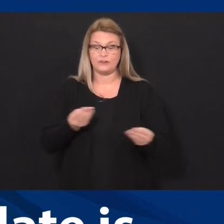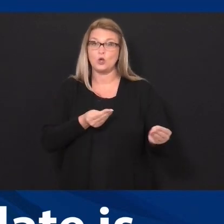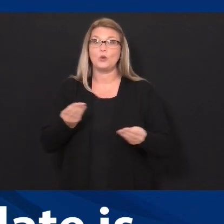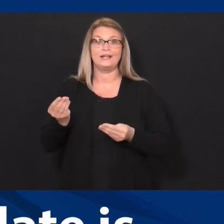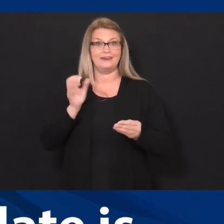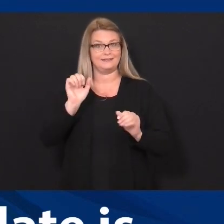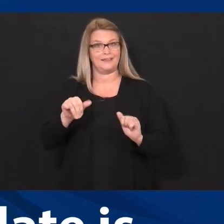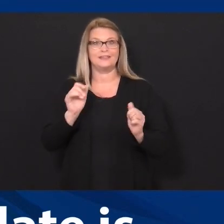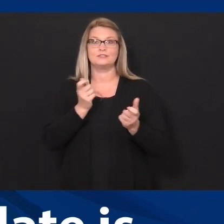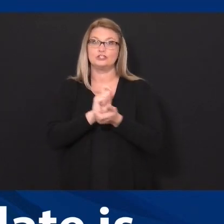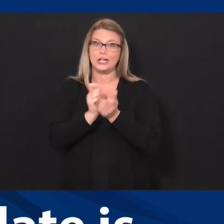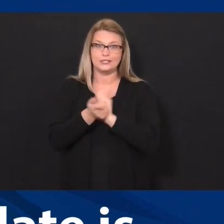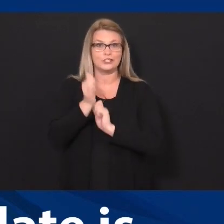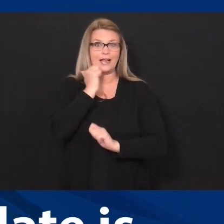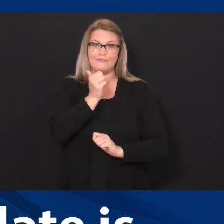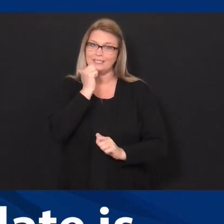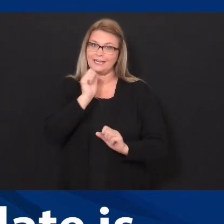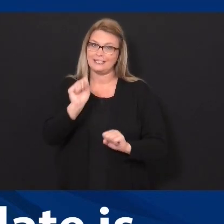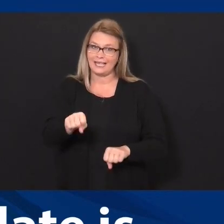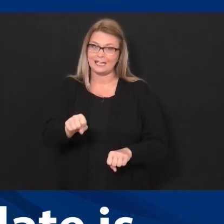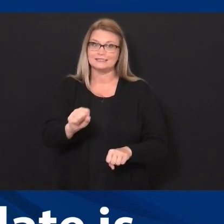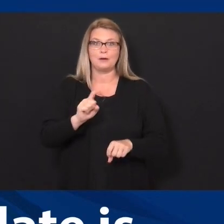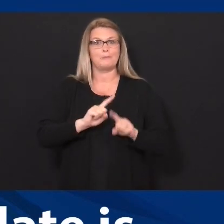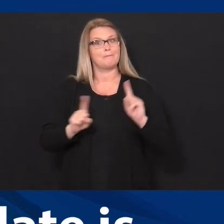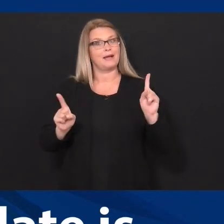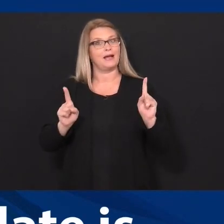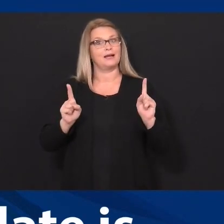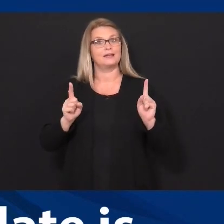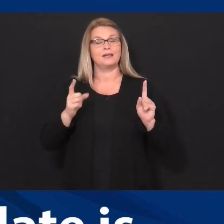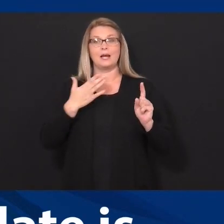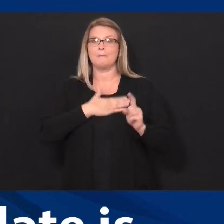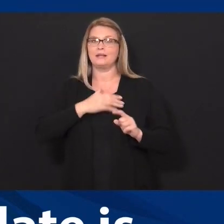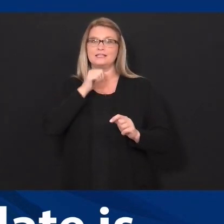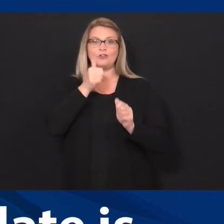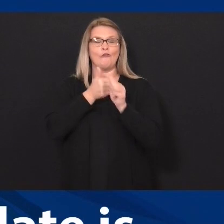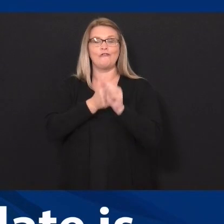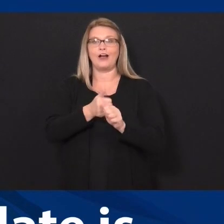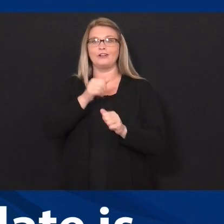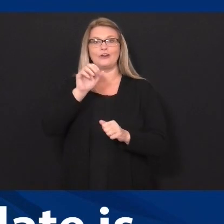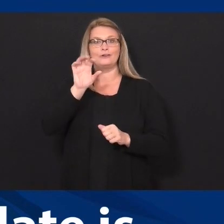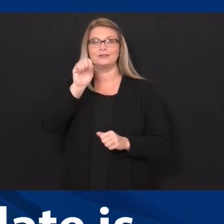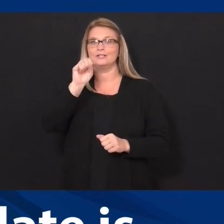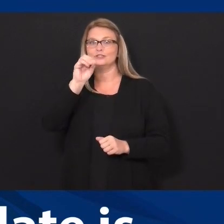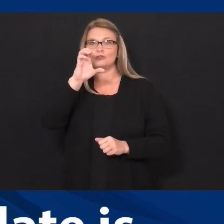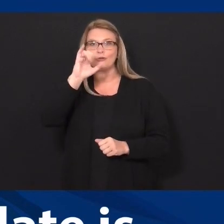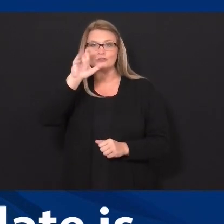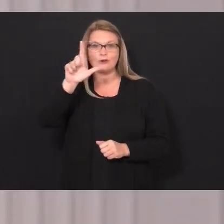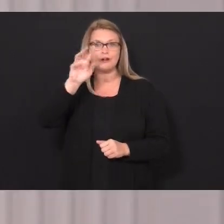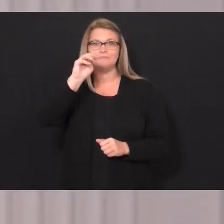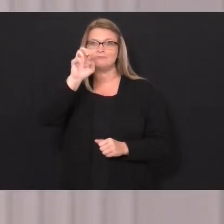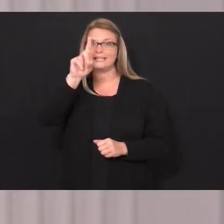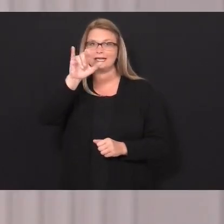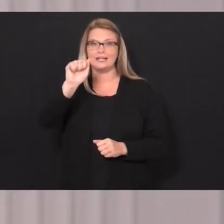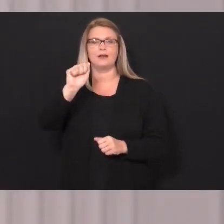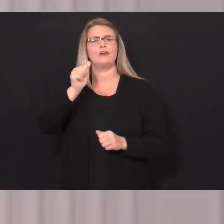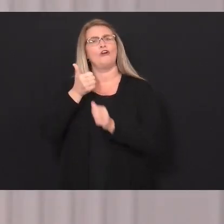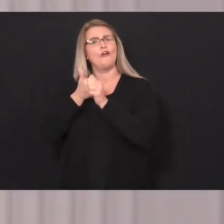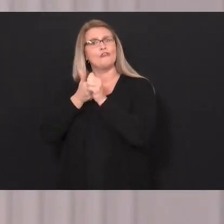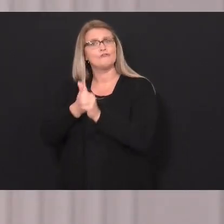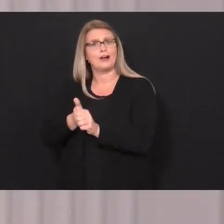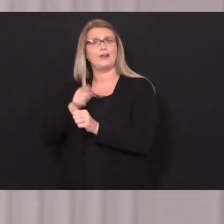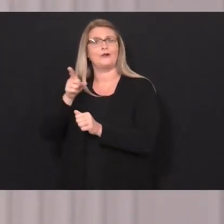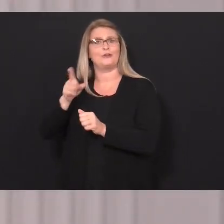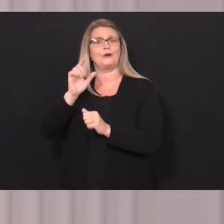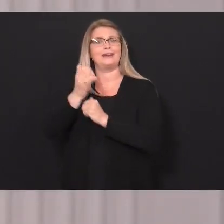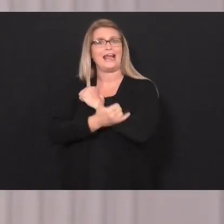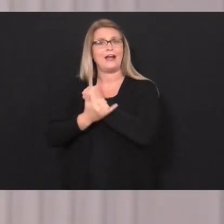still change. So I want you to not rely on social media. Rely on the trusted sources of your county clerks, specific